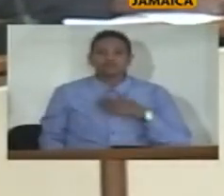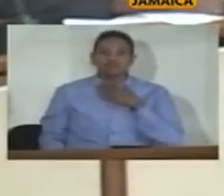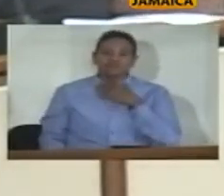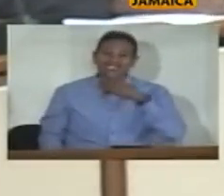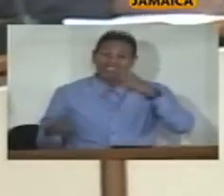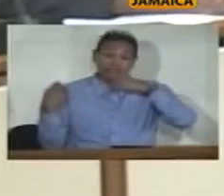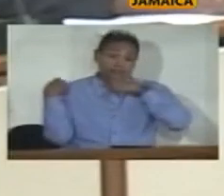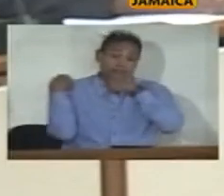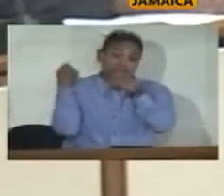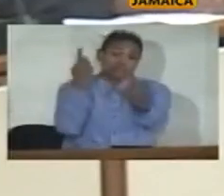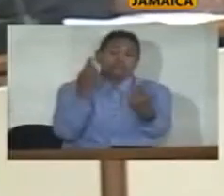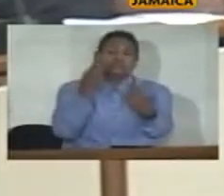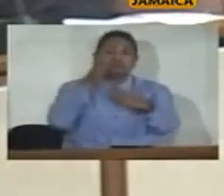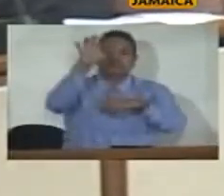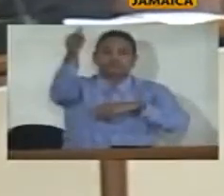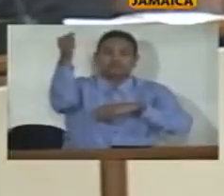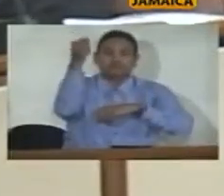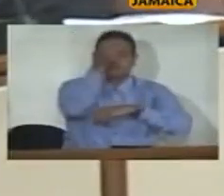since being appointed,